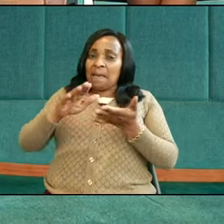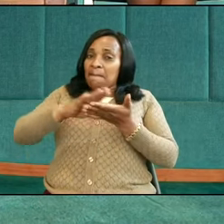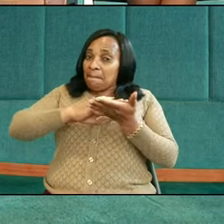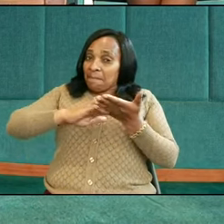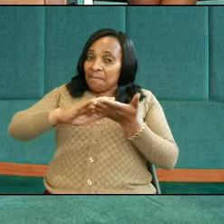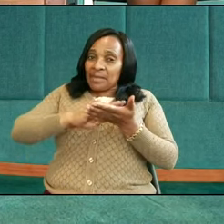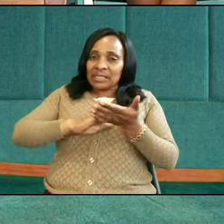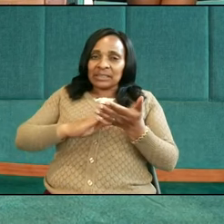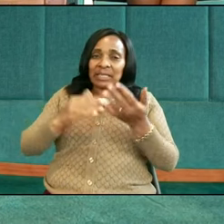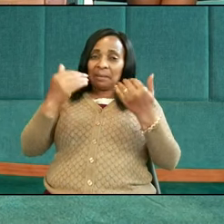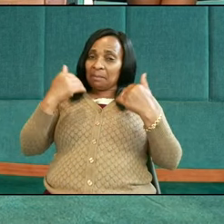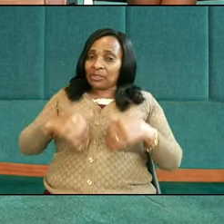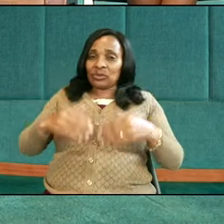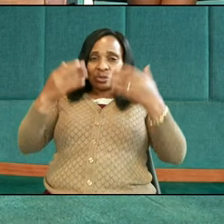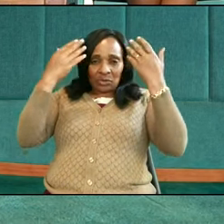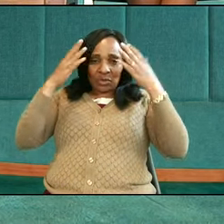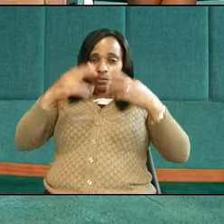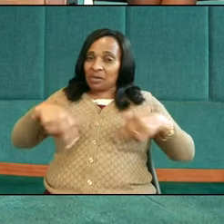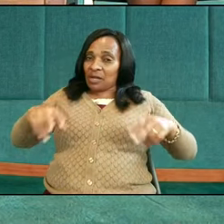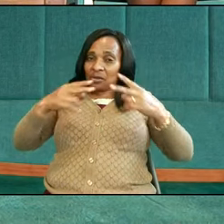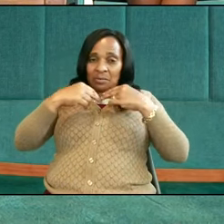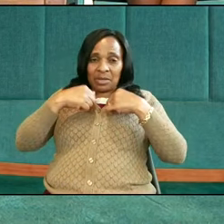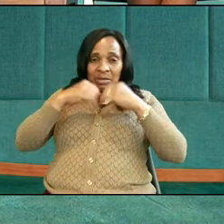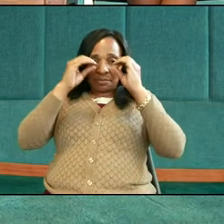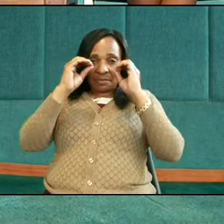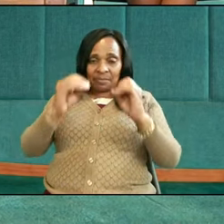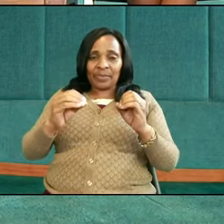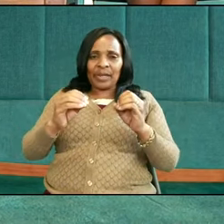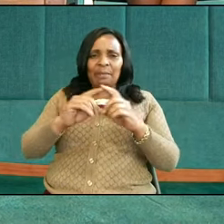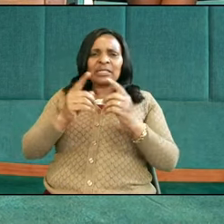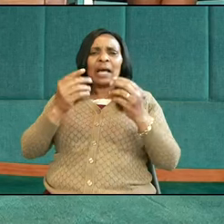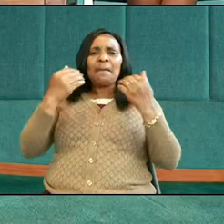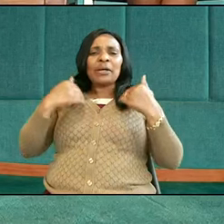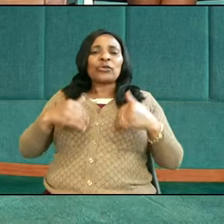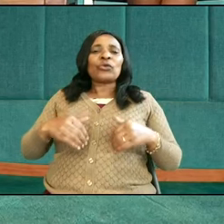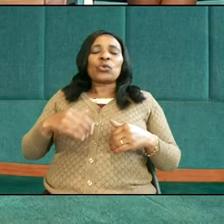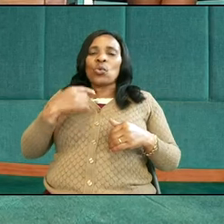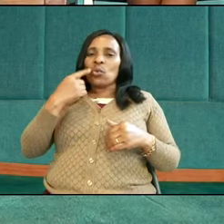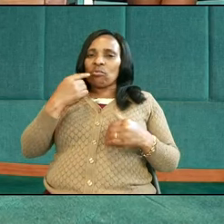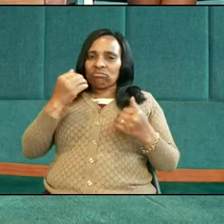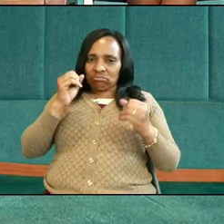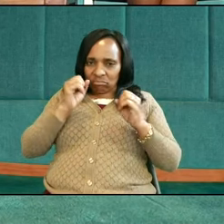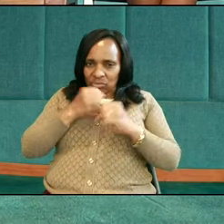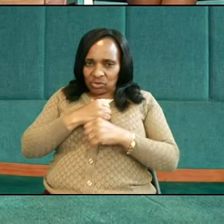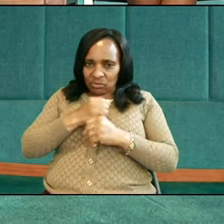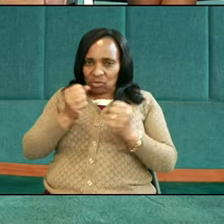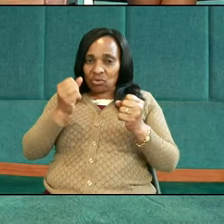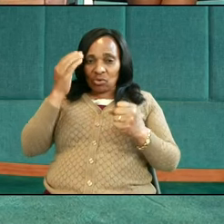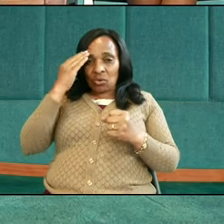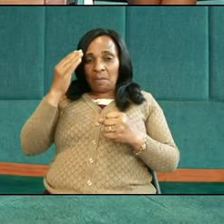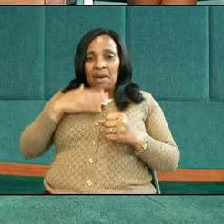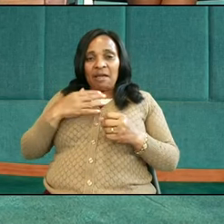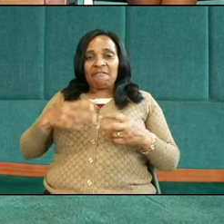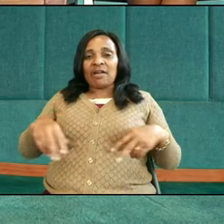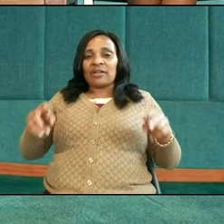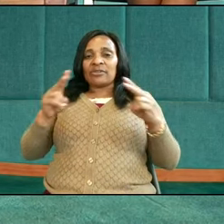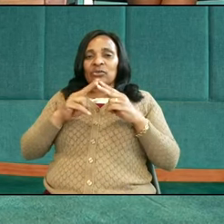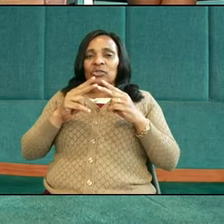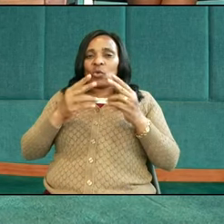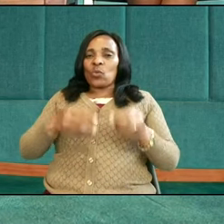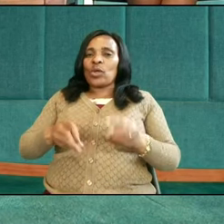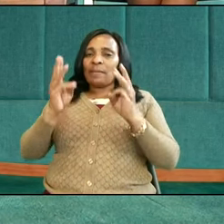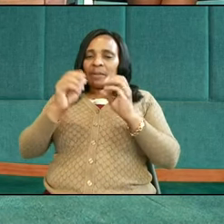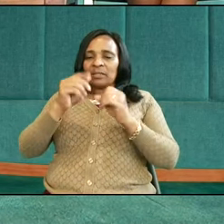in, because the person may not know my values, but a person who would, like, okay, a person who doesn't know my values, either way